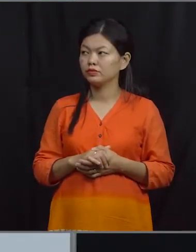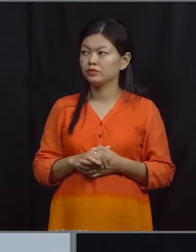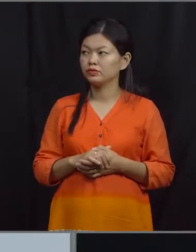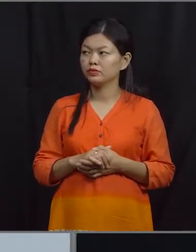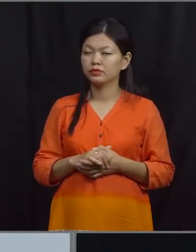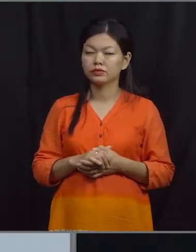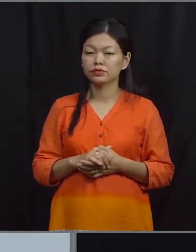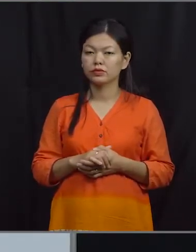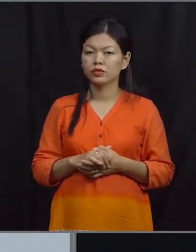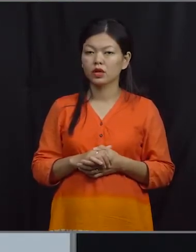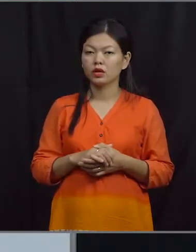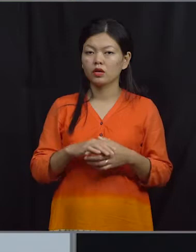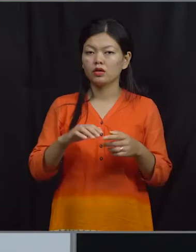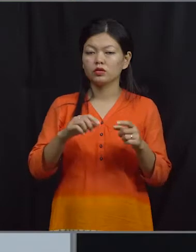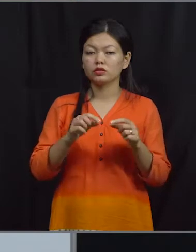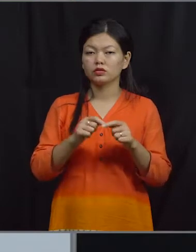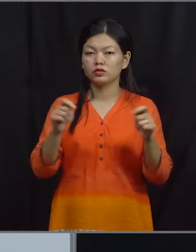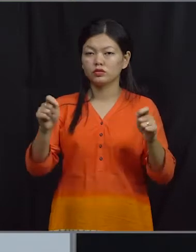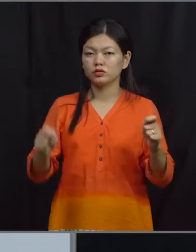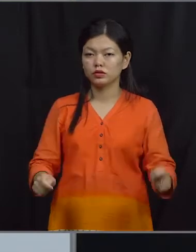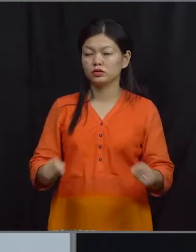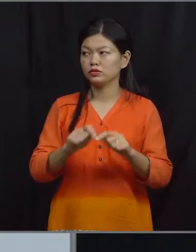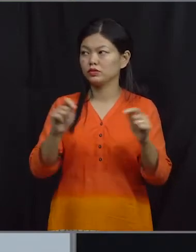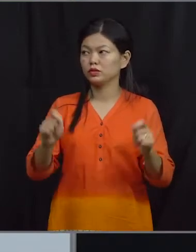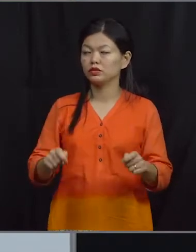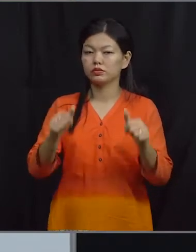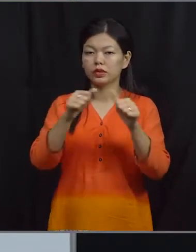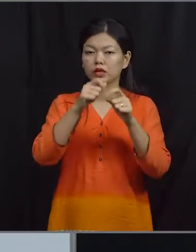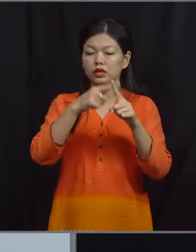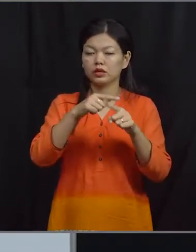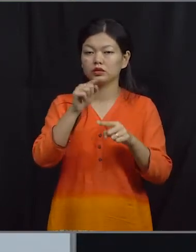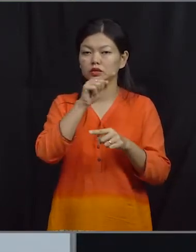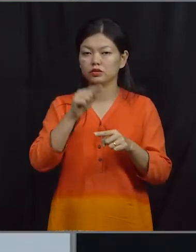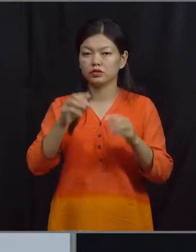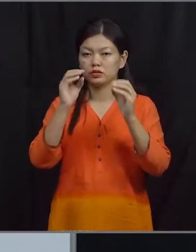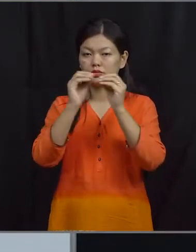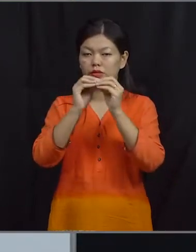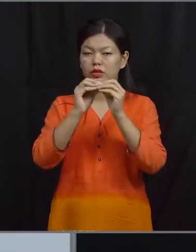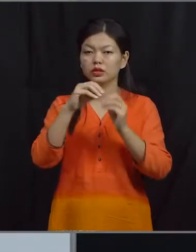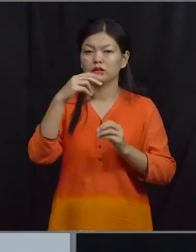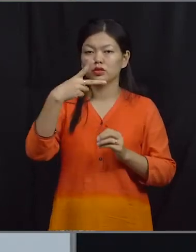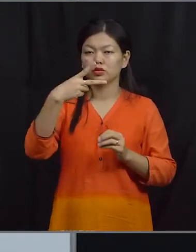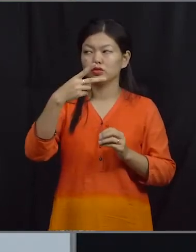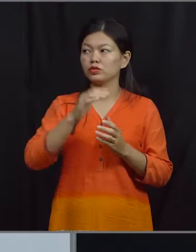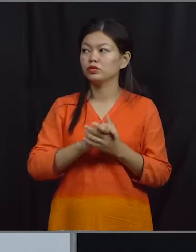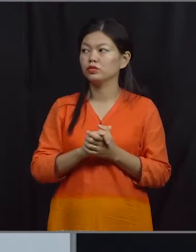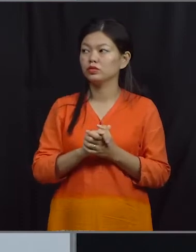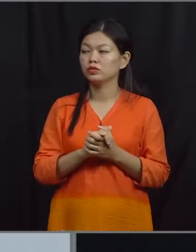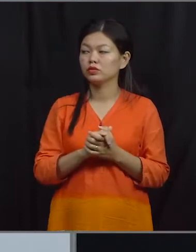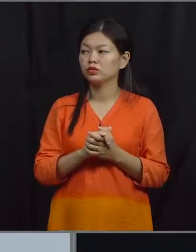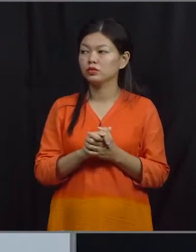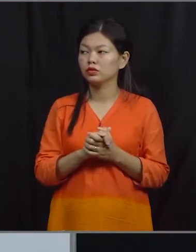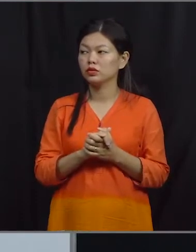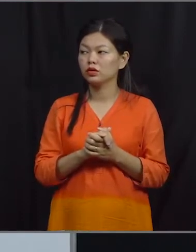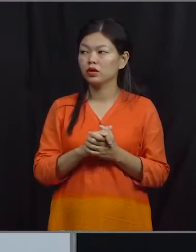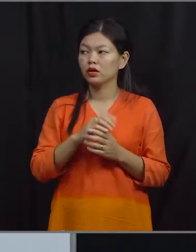after writing the system of equations in this form Ax equal to b, we get two cases. The first one